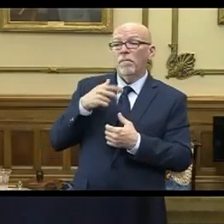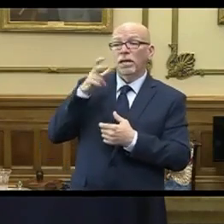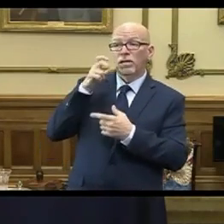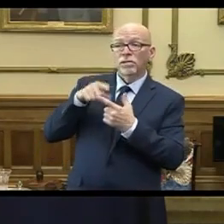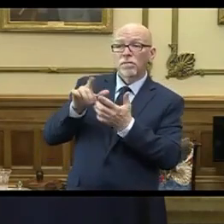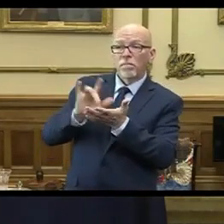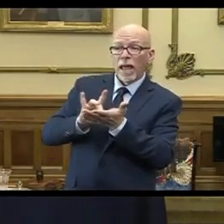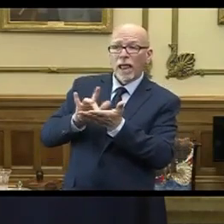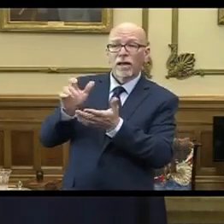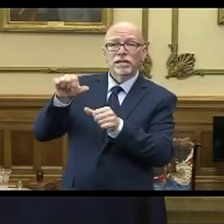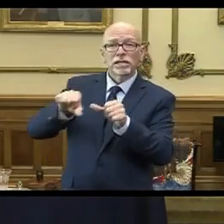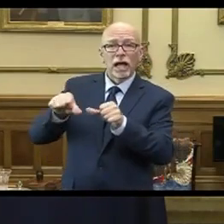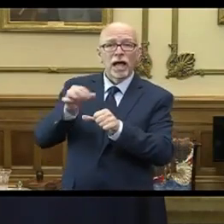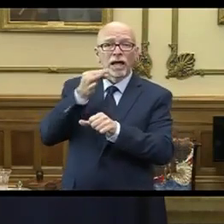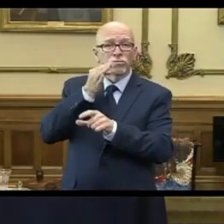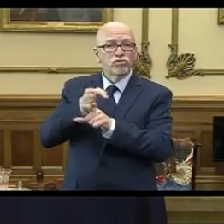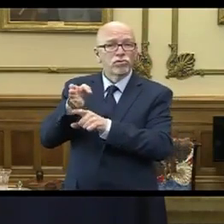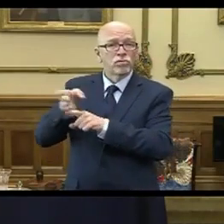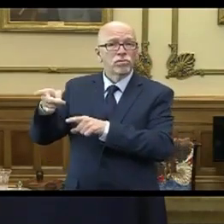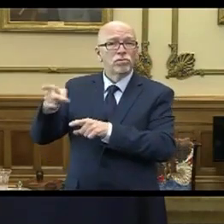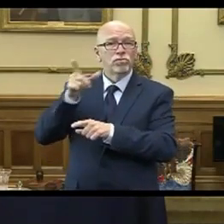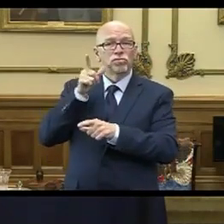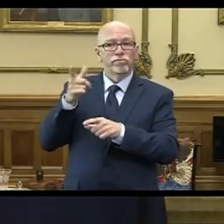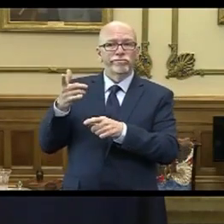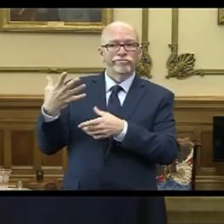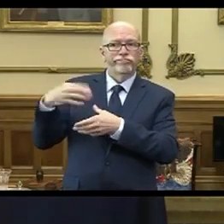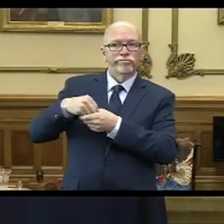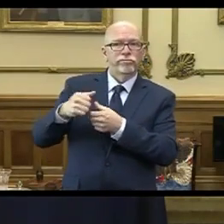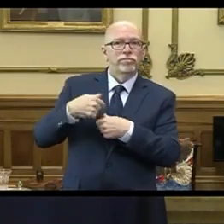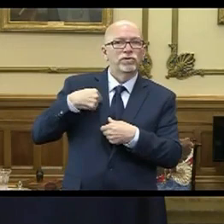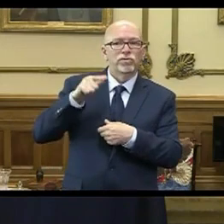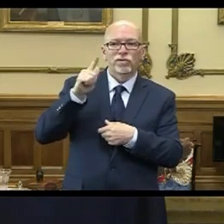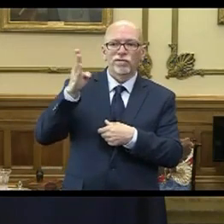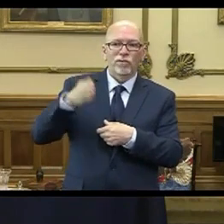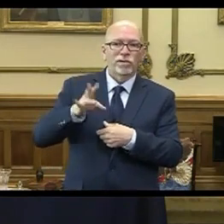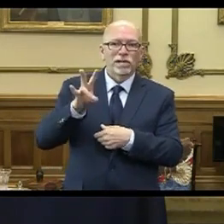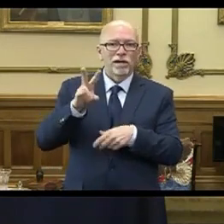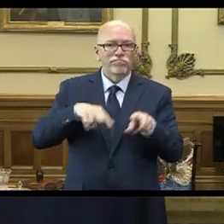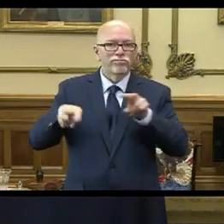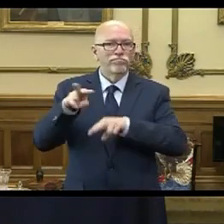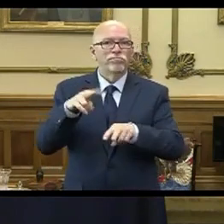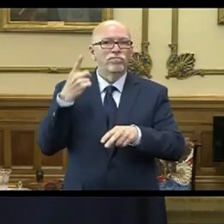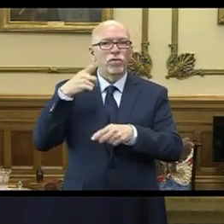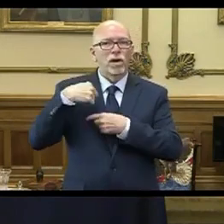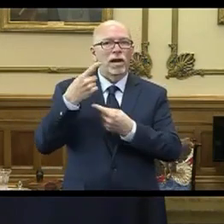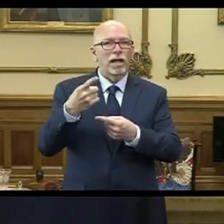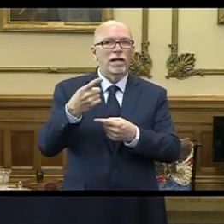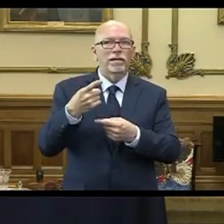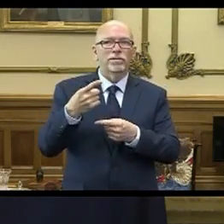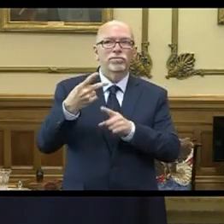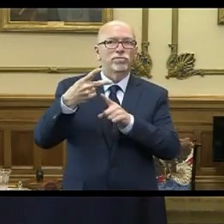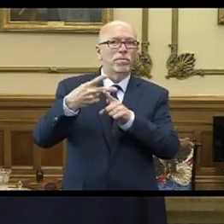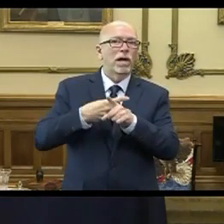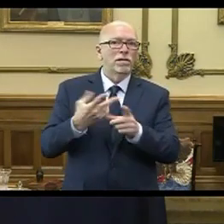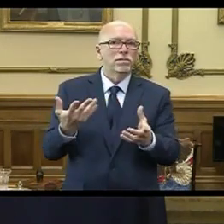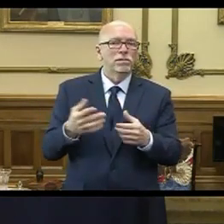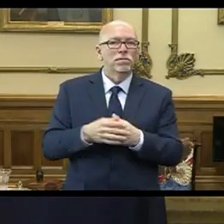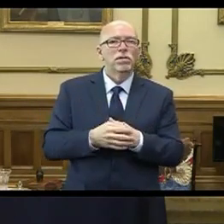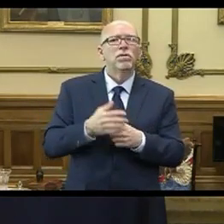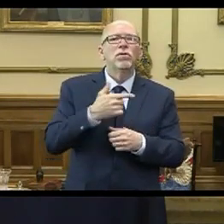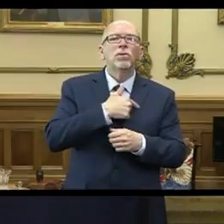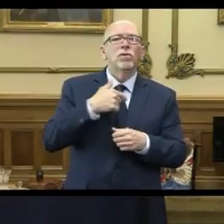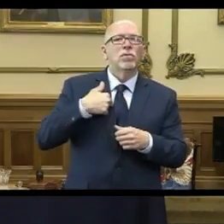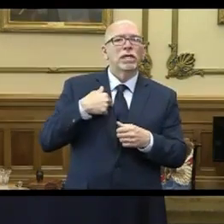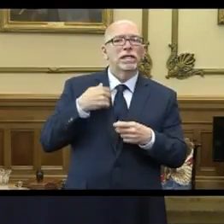and scientific experts that have been around the table looking at this 24 hours a day for the last 2 straight months. And we